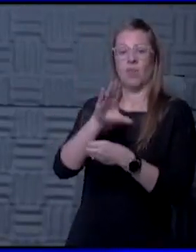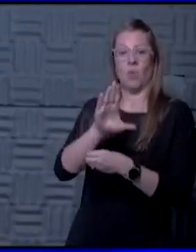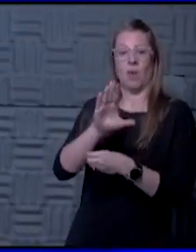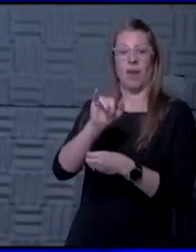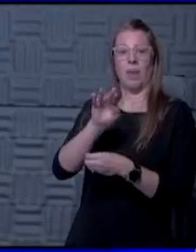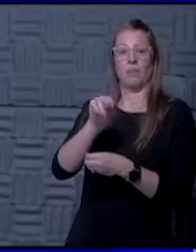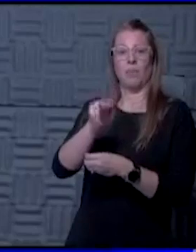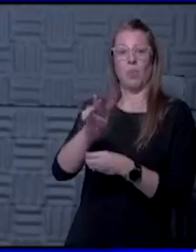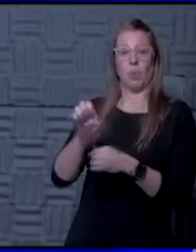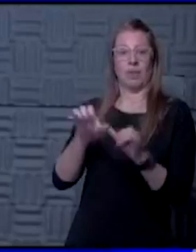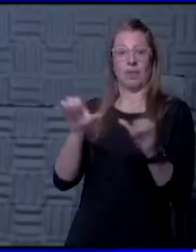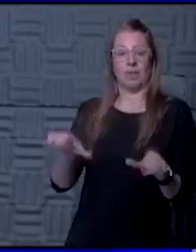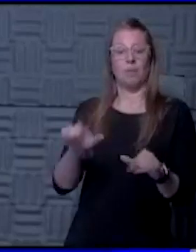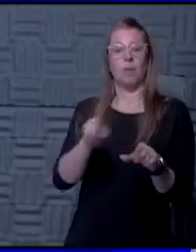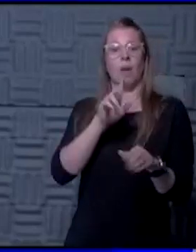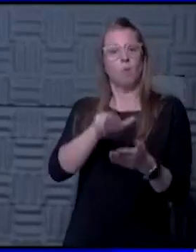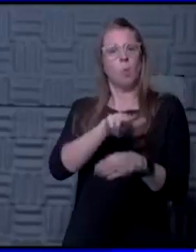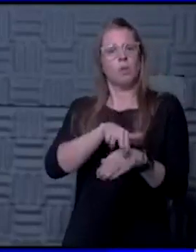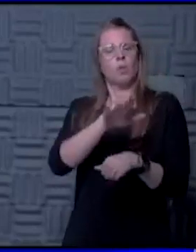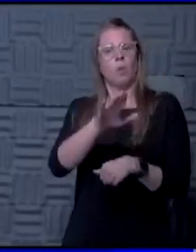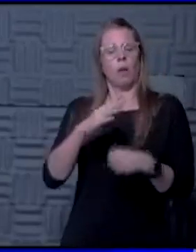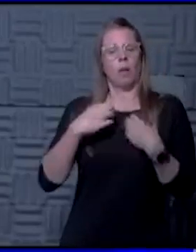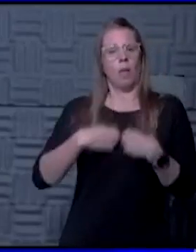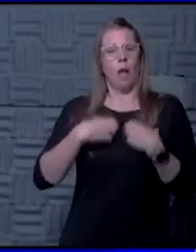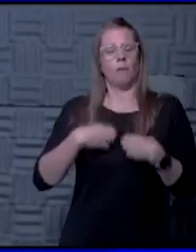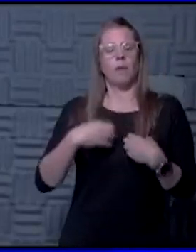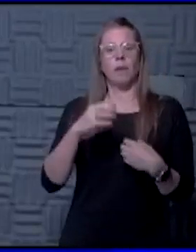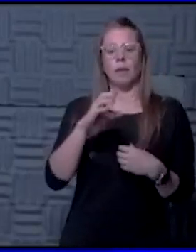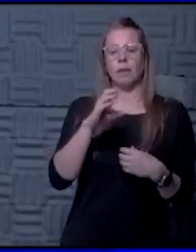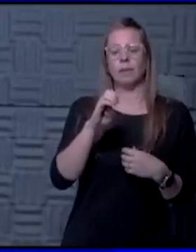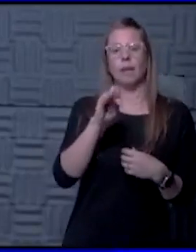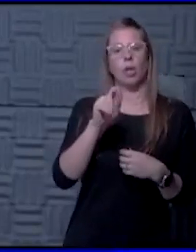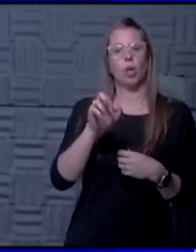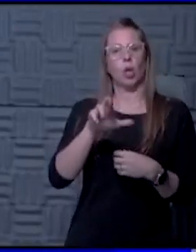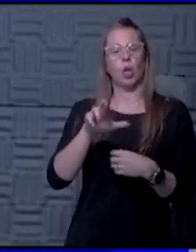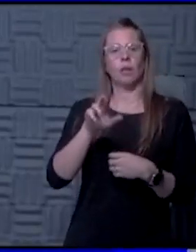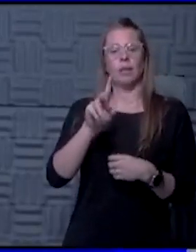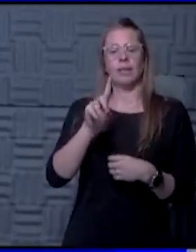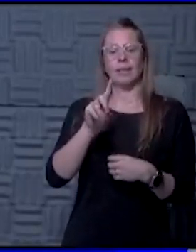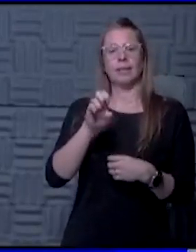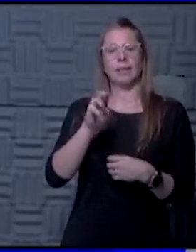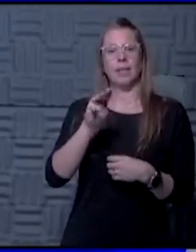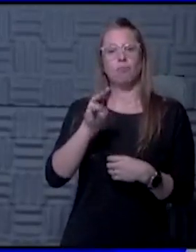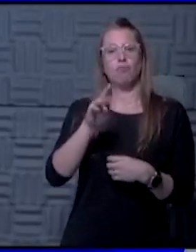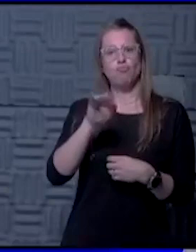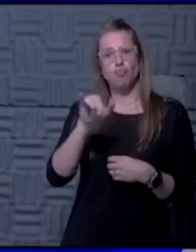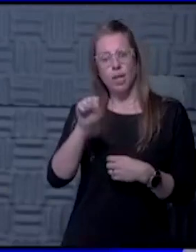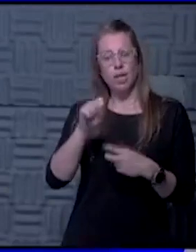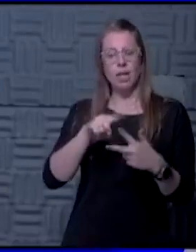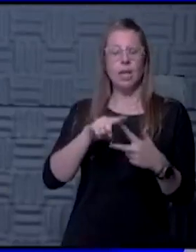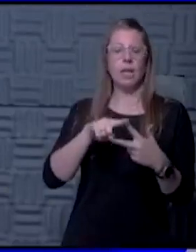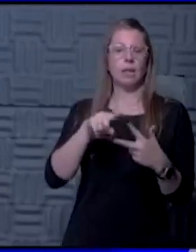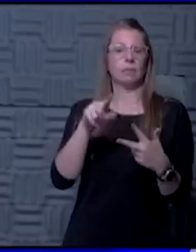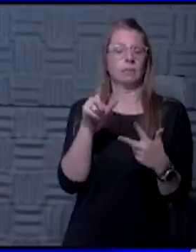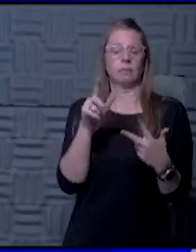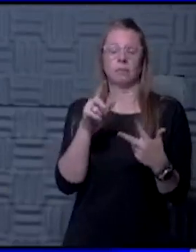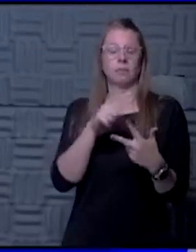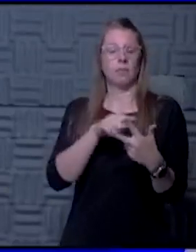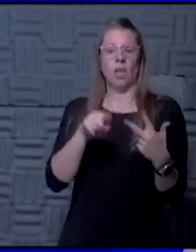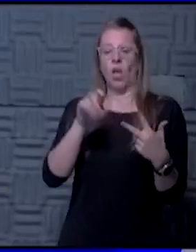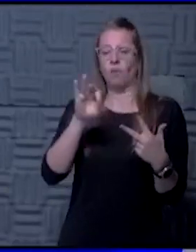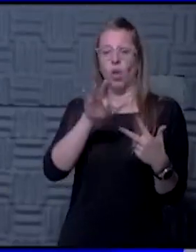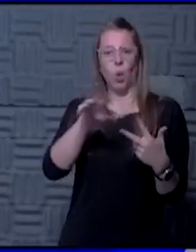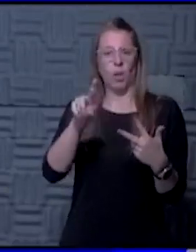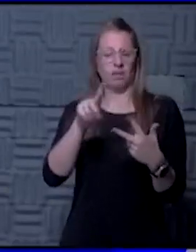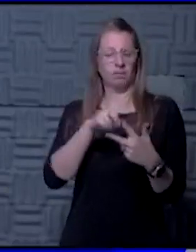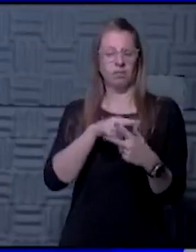then, of course, in your lungs, you have cellular debris, you have old viral debris, you have cellular free fluid, and all of that is working to